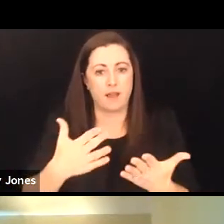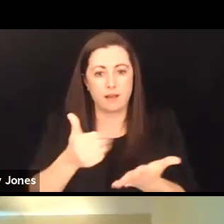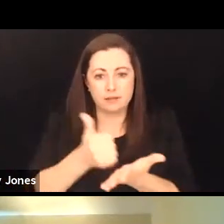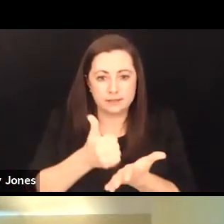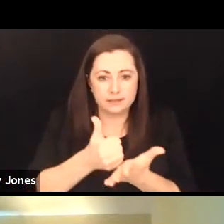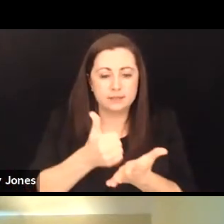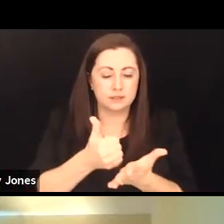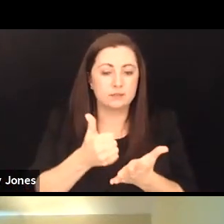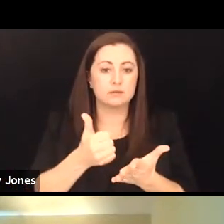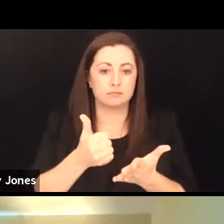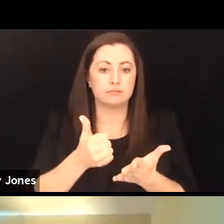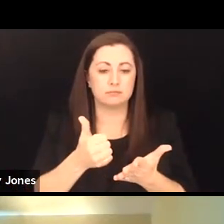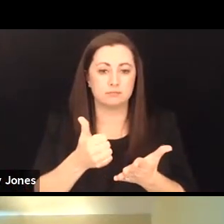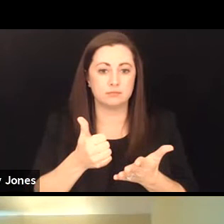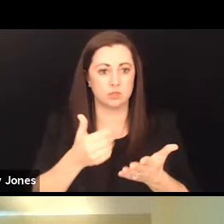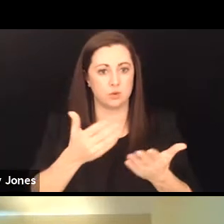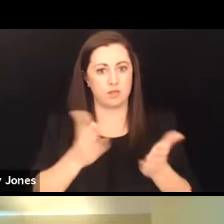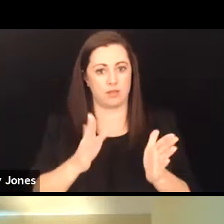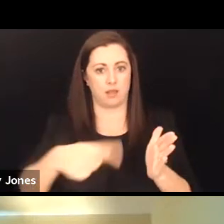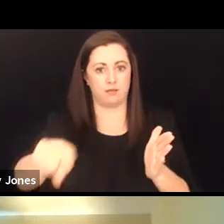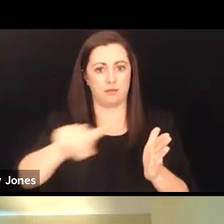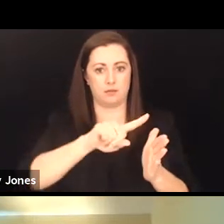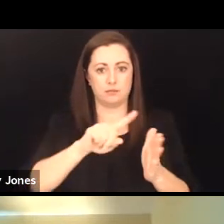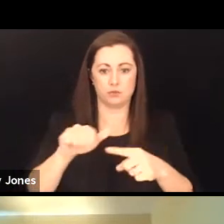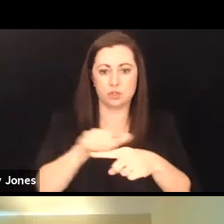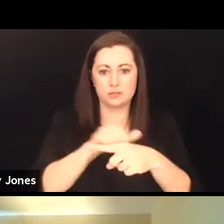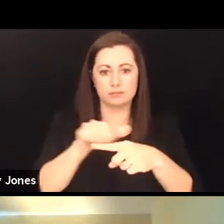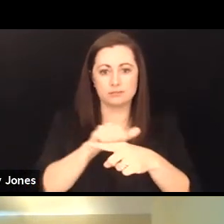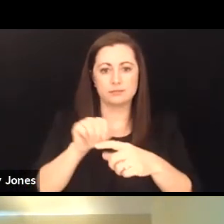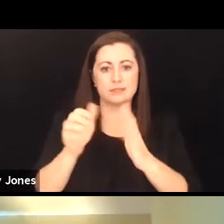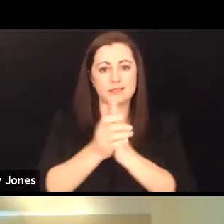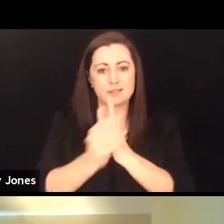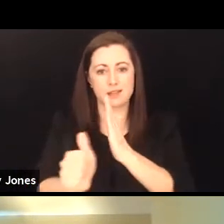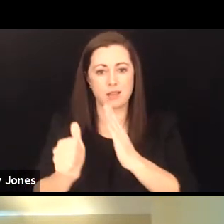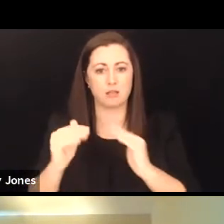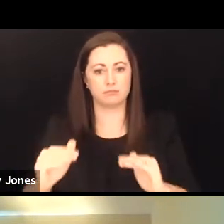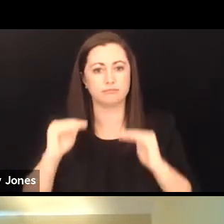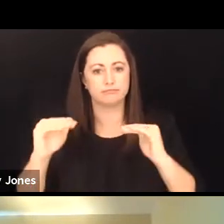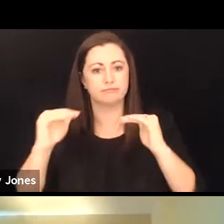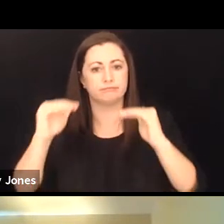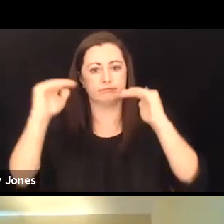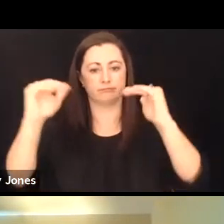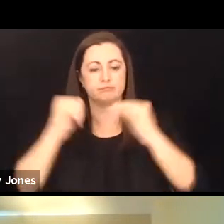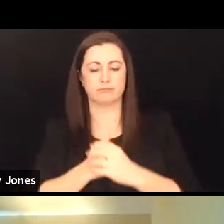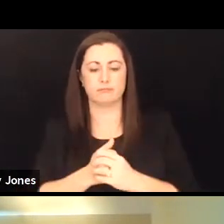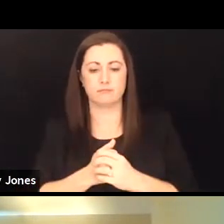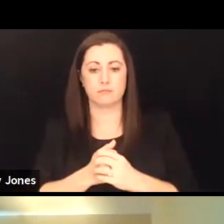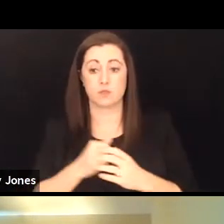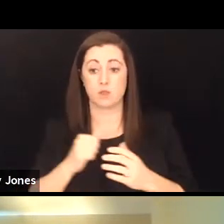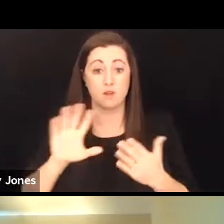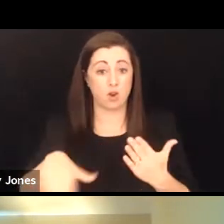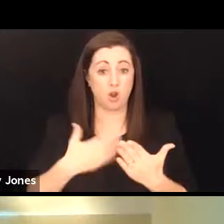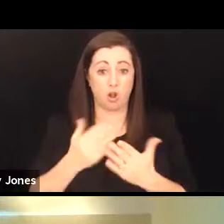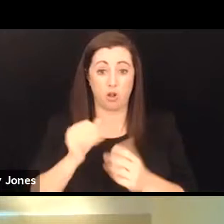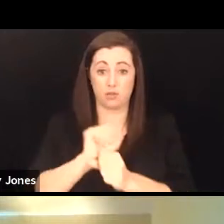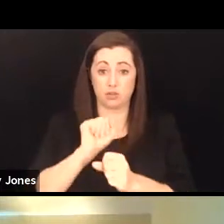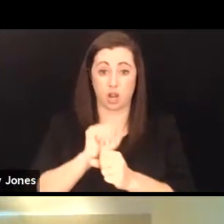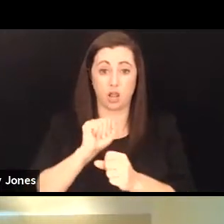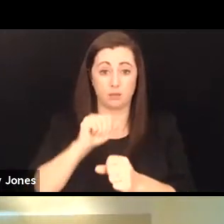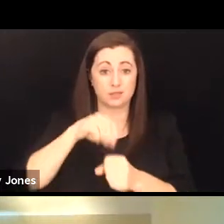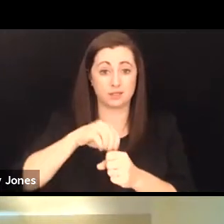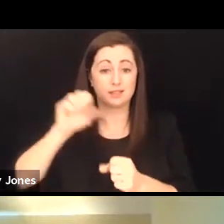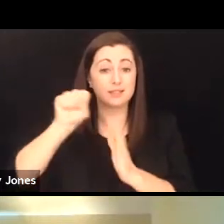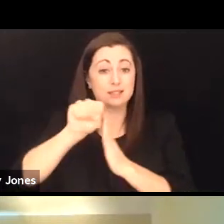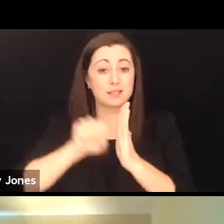people to meet those skill upgrades. You know, we've got still with all the jobs that we have in state government,